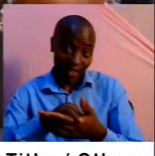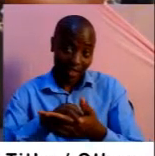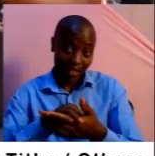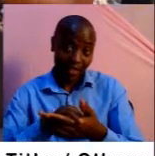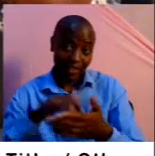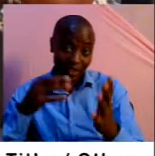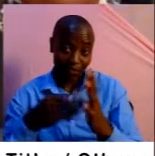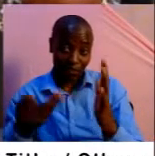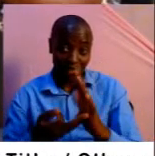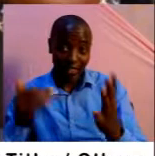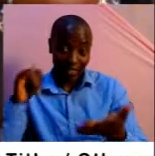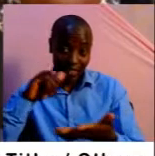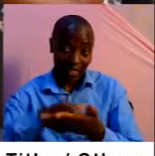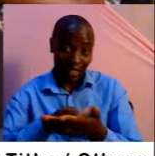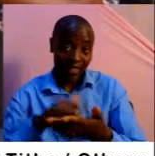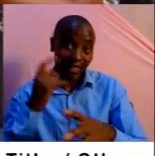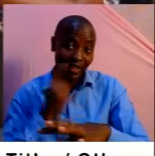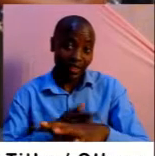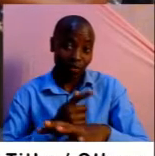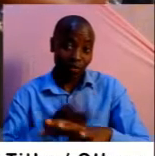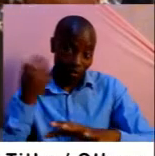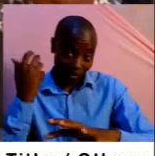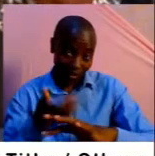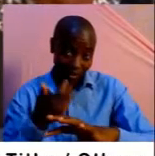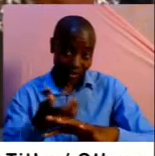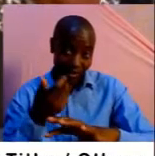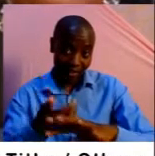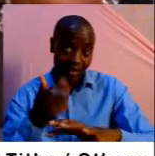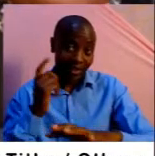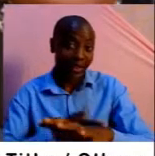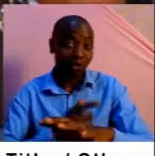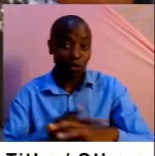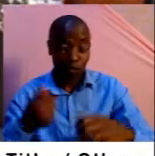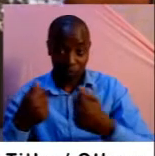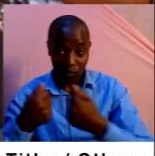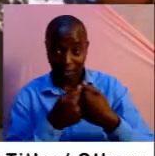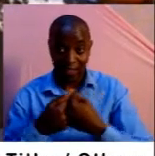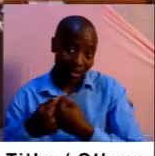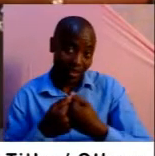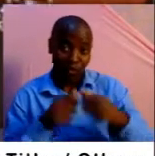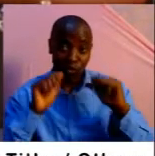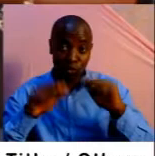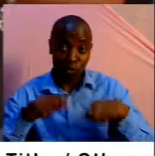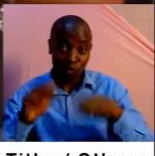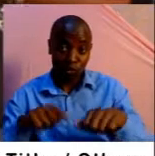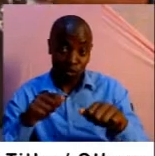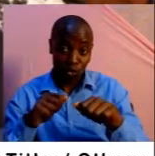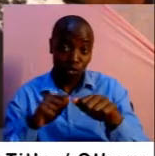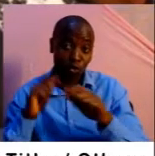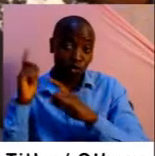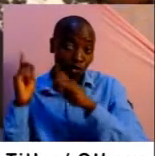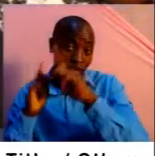it means that even in times of difficulty, in times of challenge, you are willing to walk that walk.